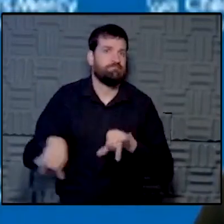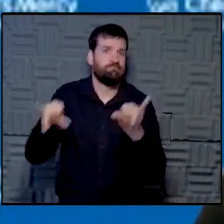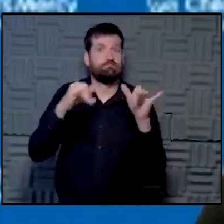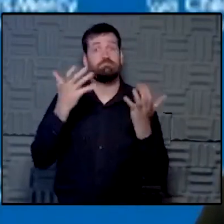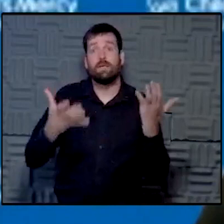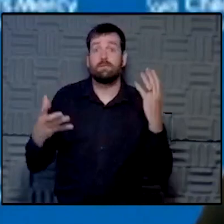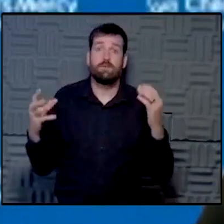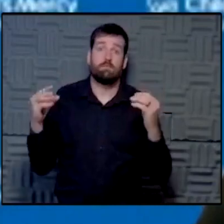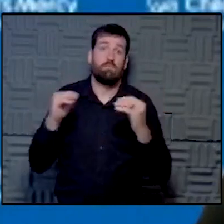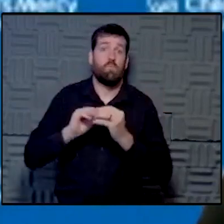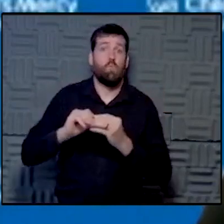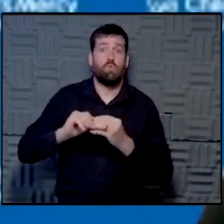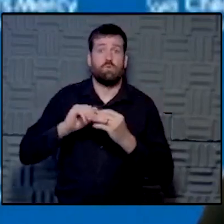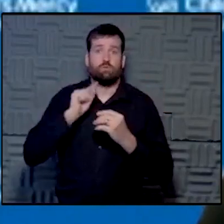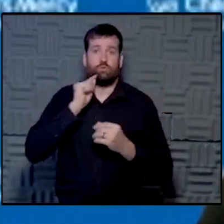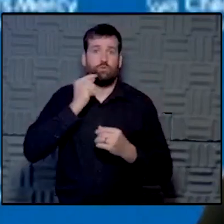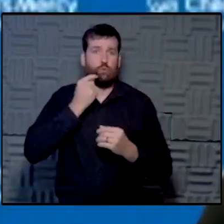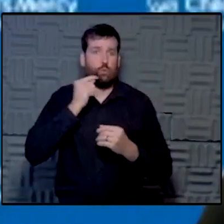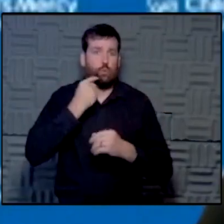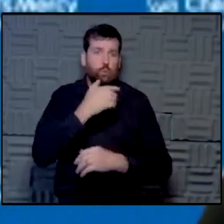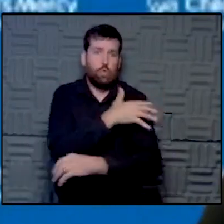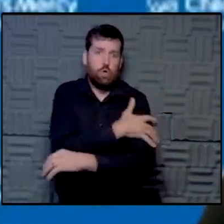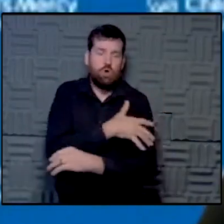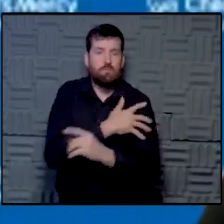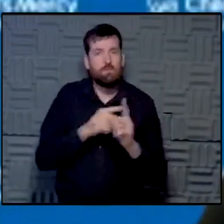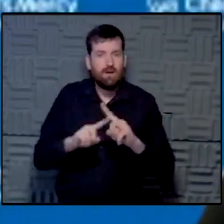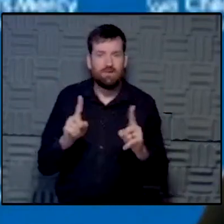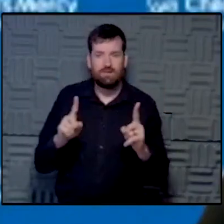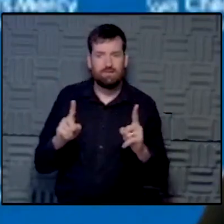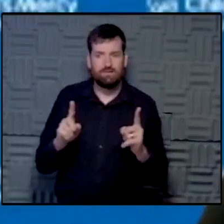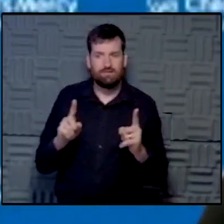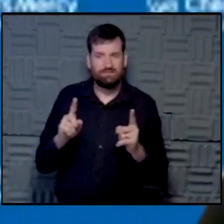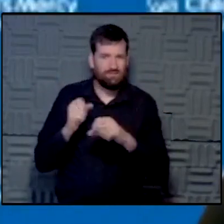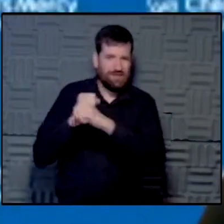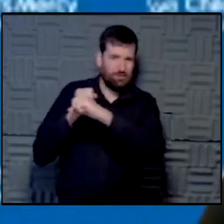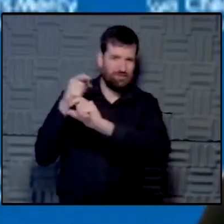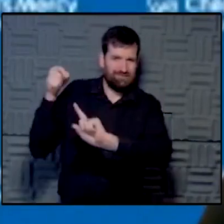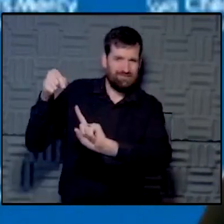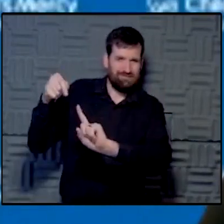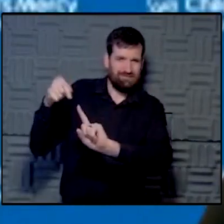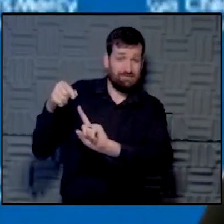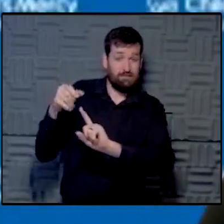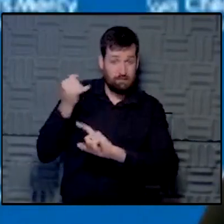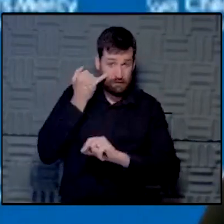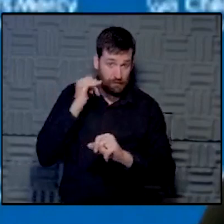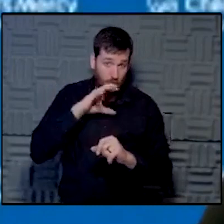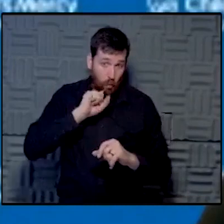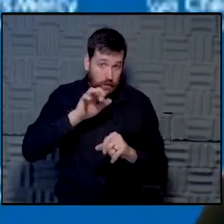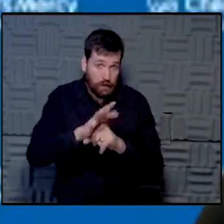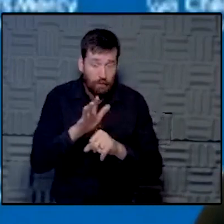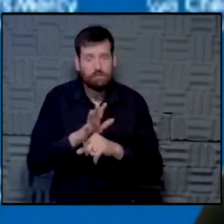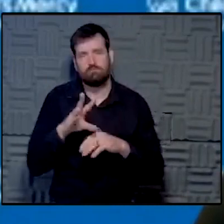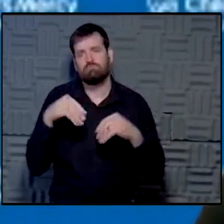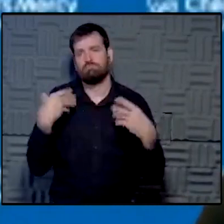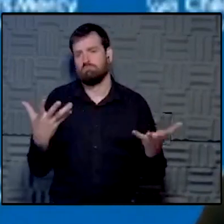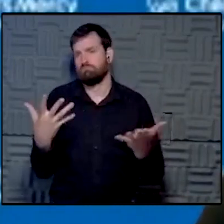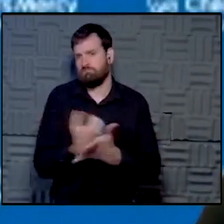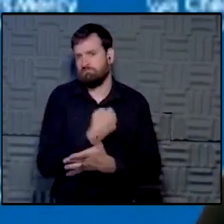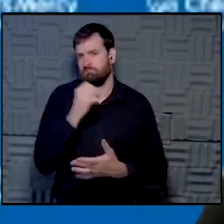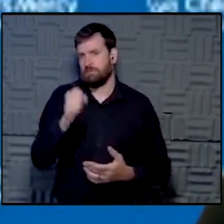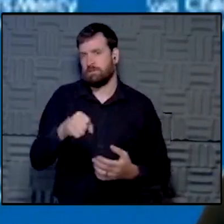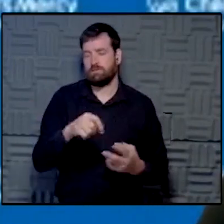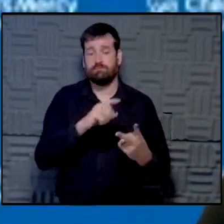sore arm, but the protection is really what we're after. And if she is old enough to get it, I would give it. And in terms